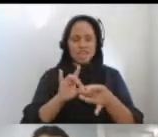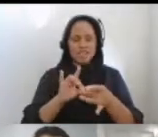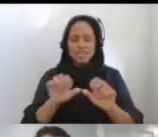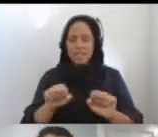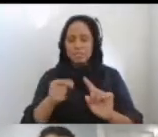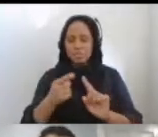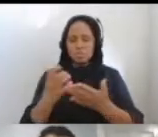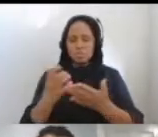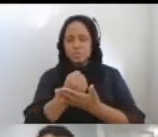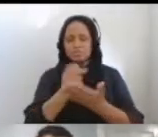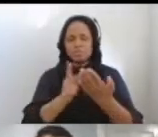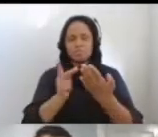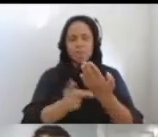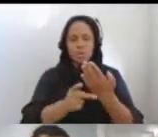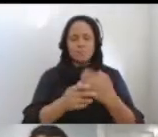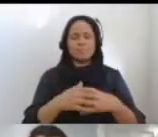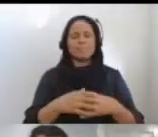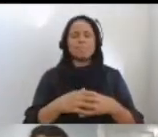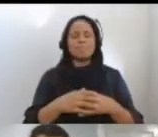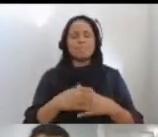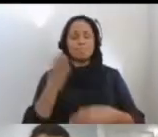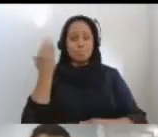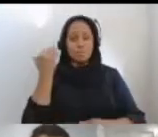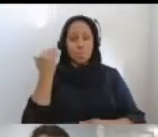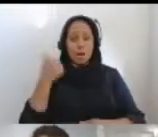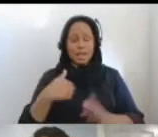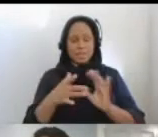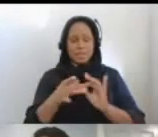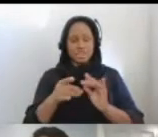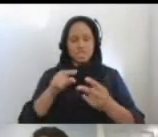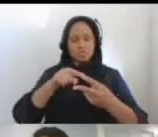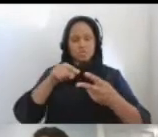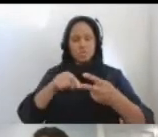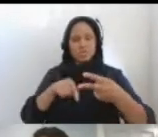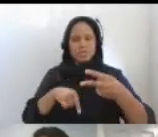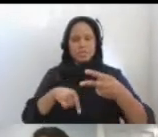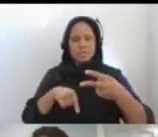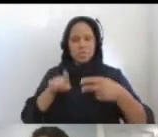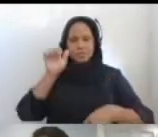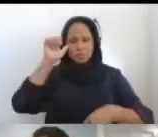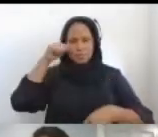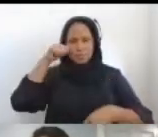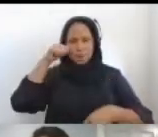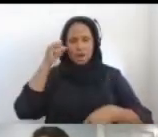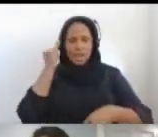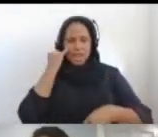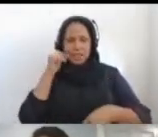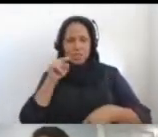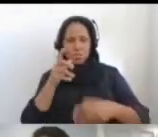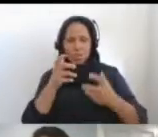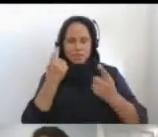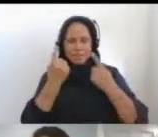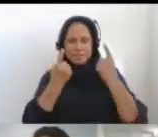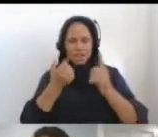So earlier I mentioned that there is really two things that you need to keep in mind if you want to consider